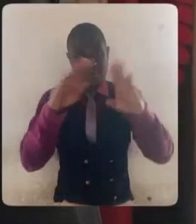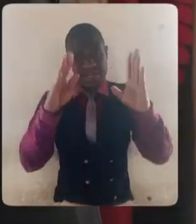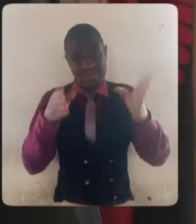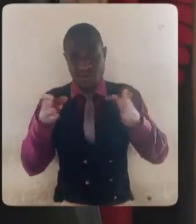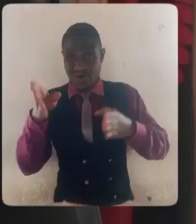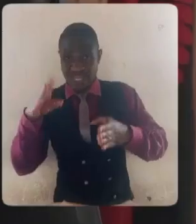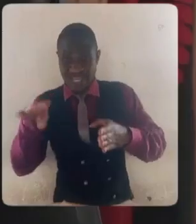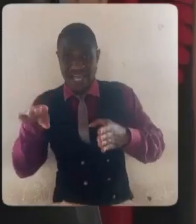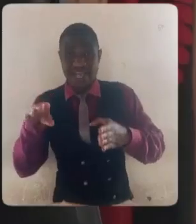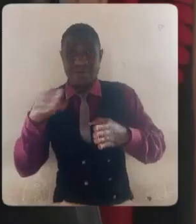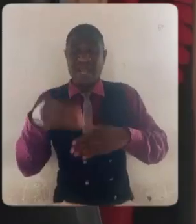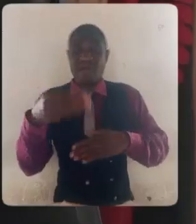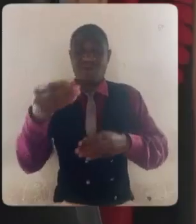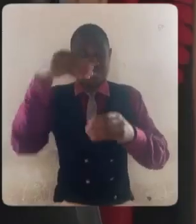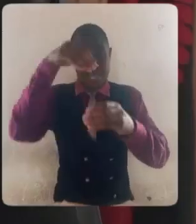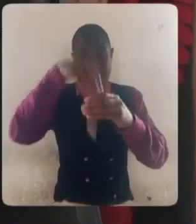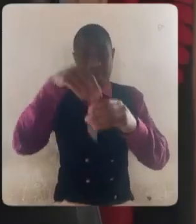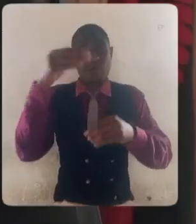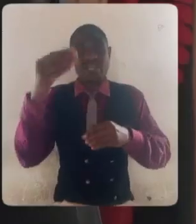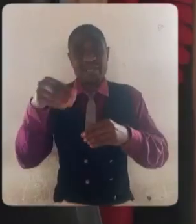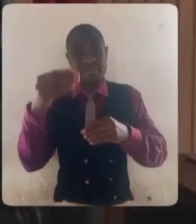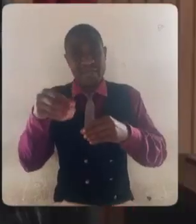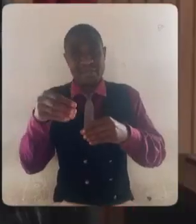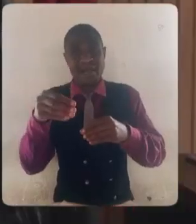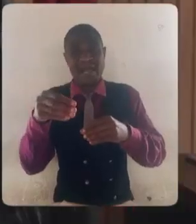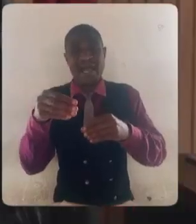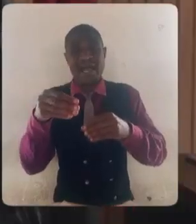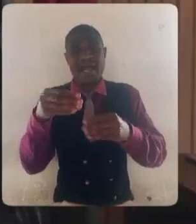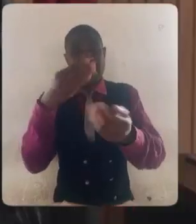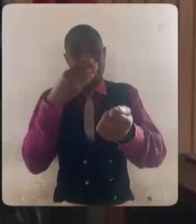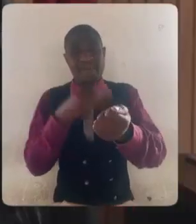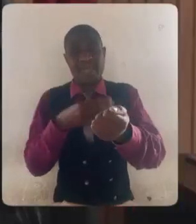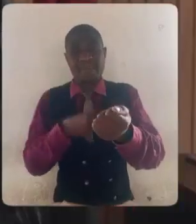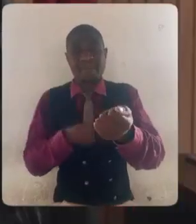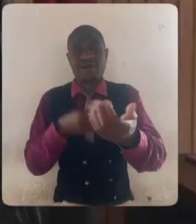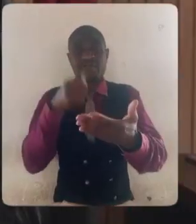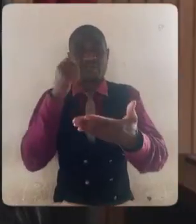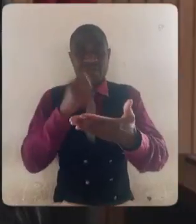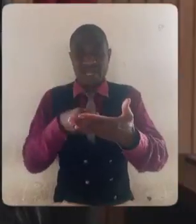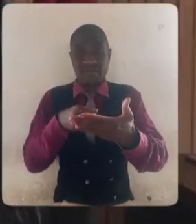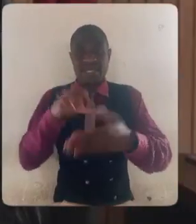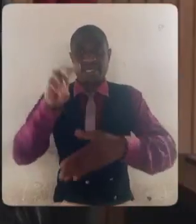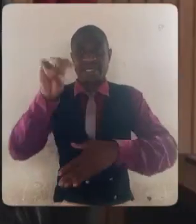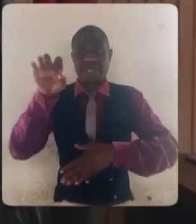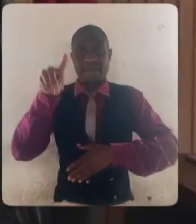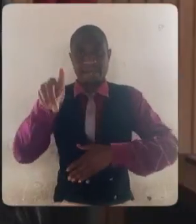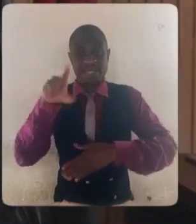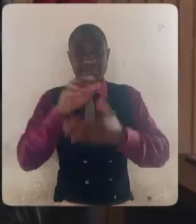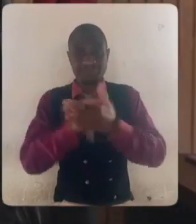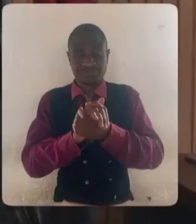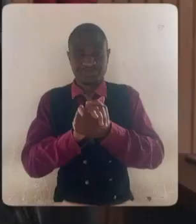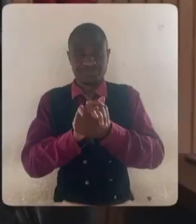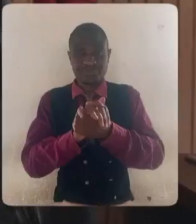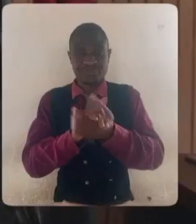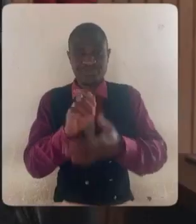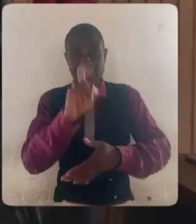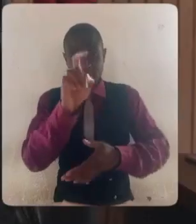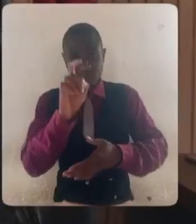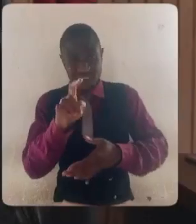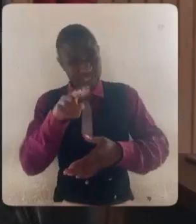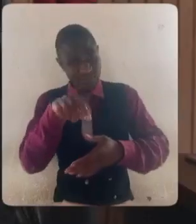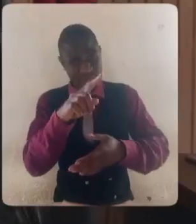peace is the cornerstone of credible elections. We call upon all stakeholders and the public to